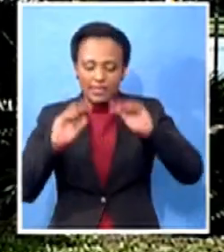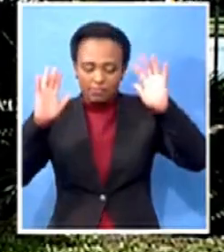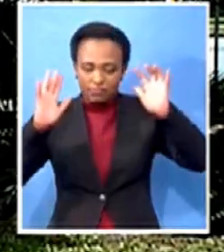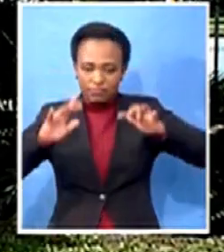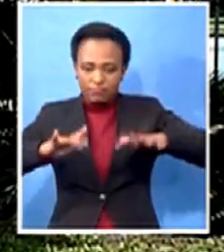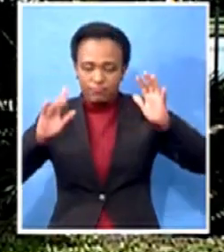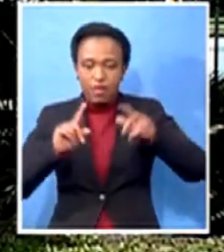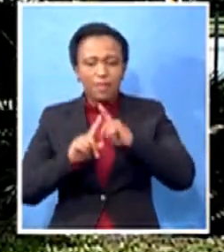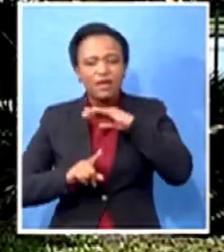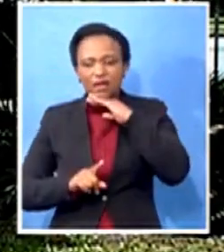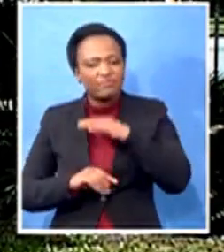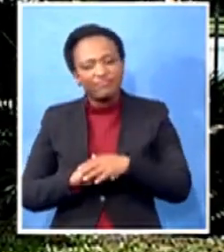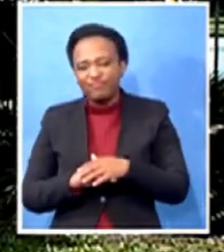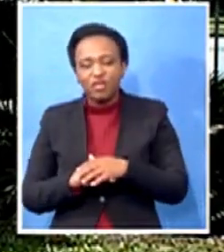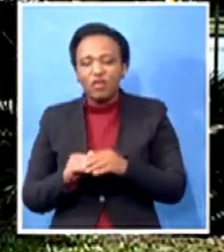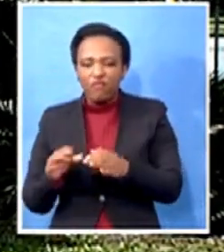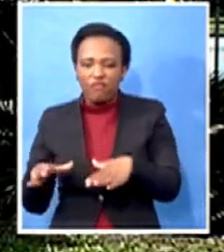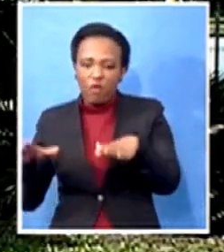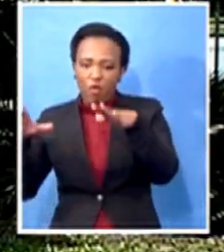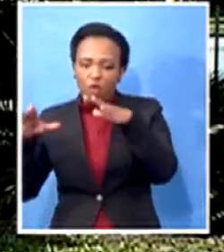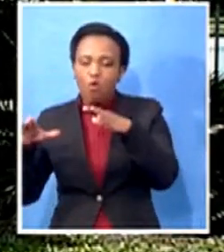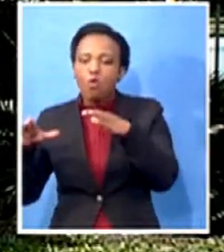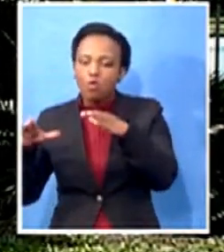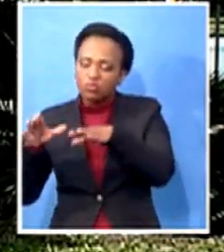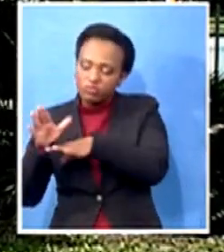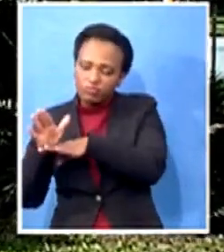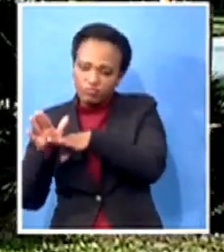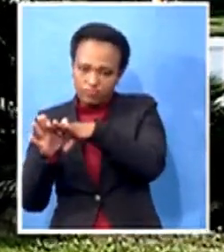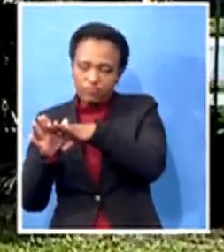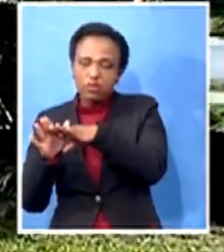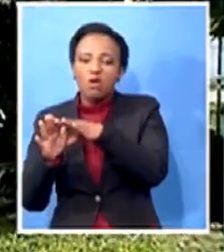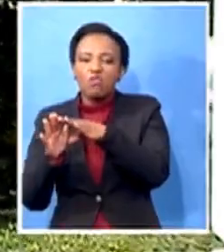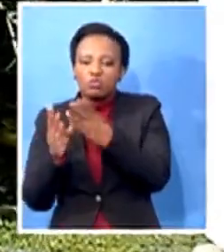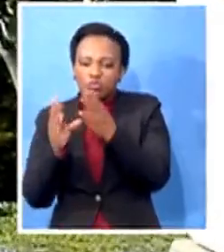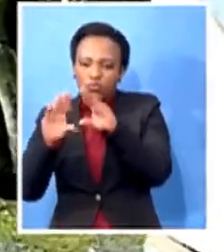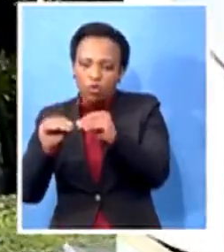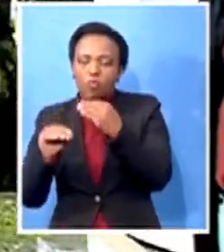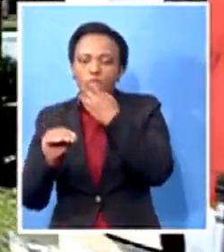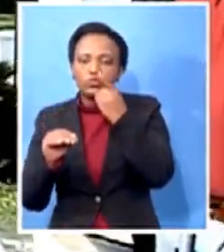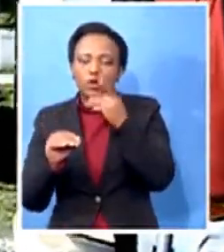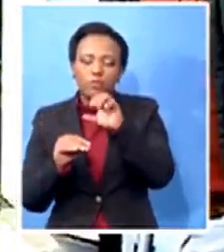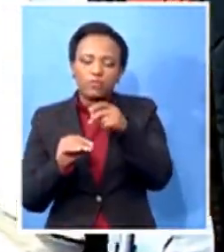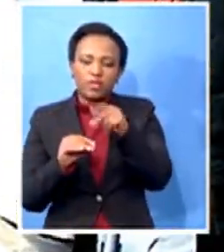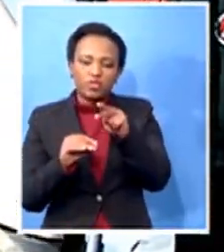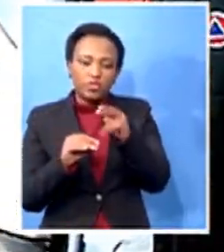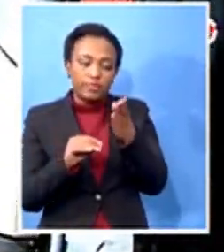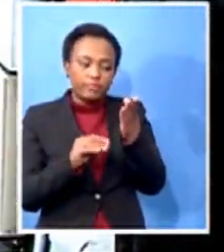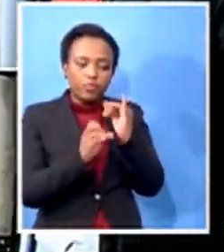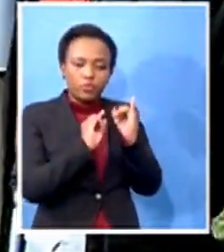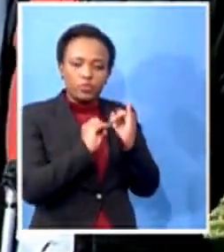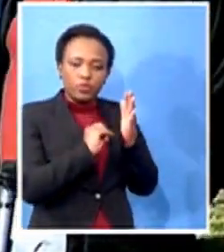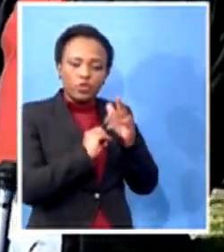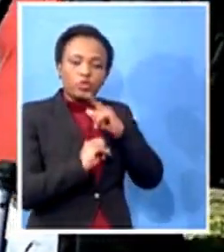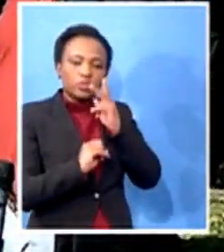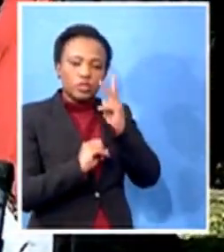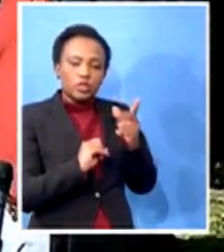the capacity we want them to fight this drought. But let's bring Shane into this conversation and find out from him exactly where we are sitting in terms of water restrictions. Shane, in